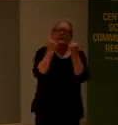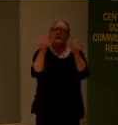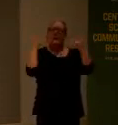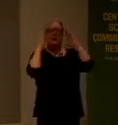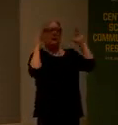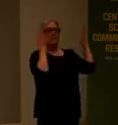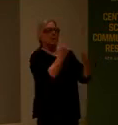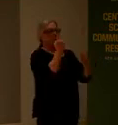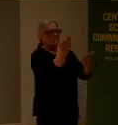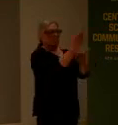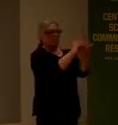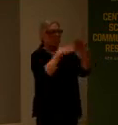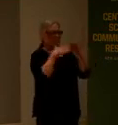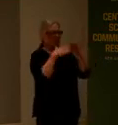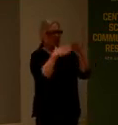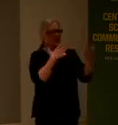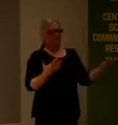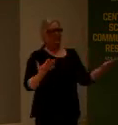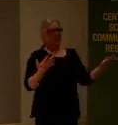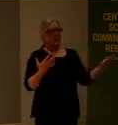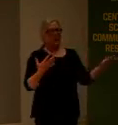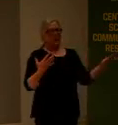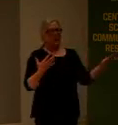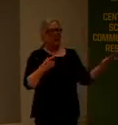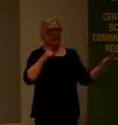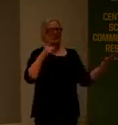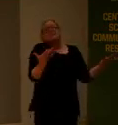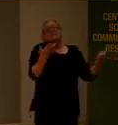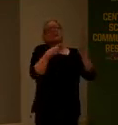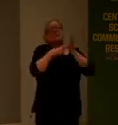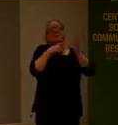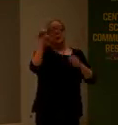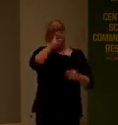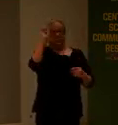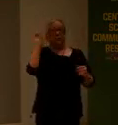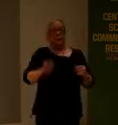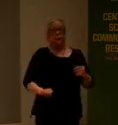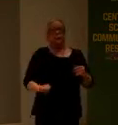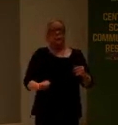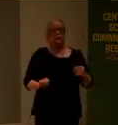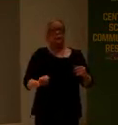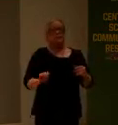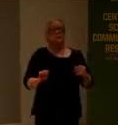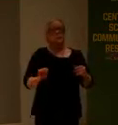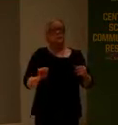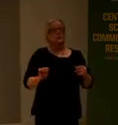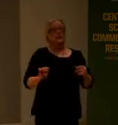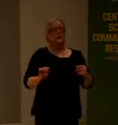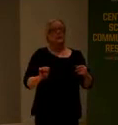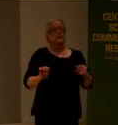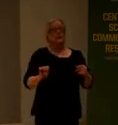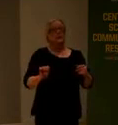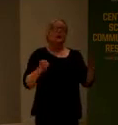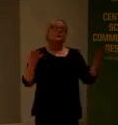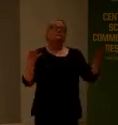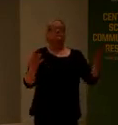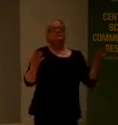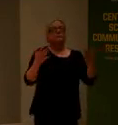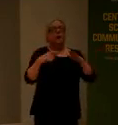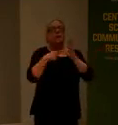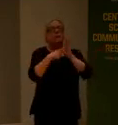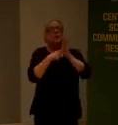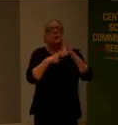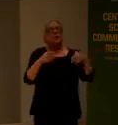one aspect, but not say, let's say Eugene, okay, the Willamette River, say by the river, if you do